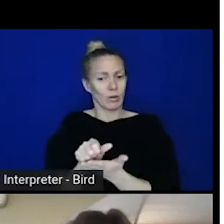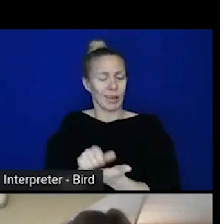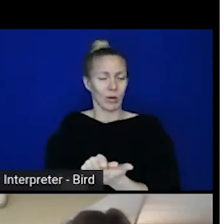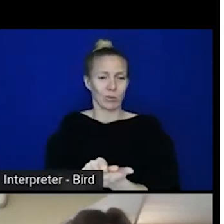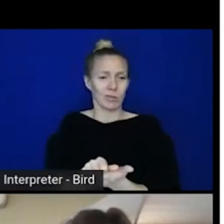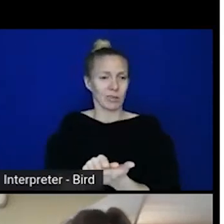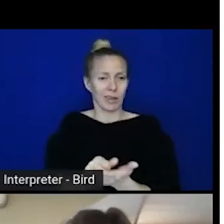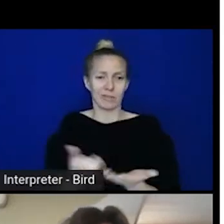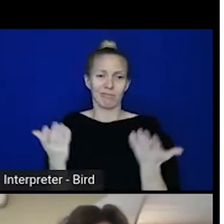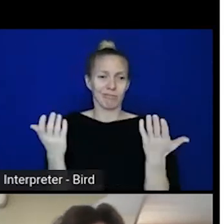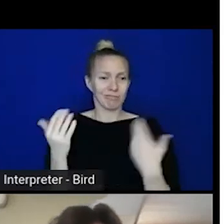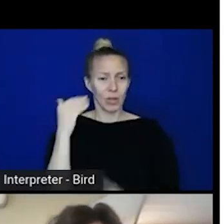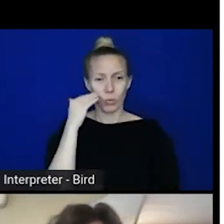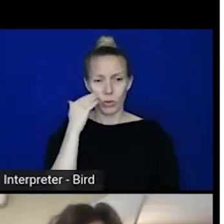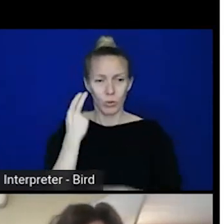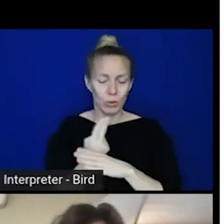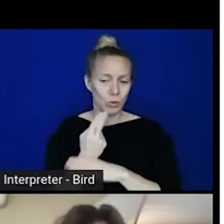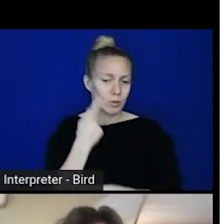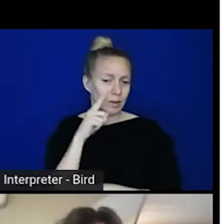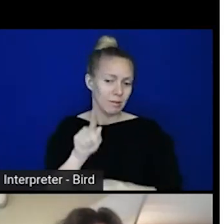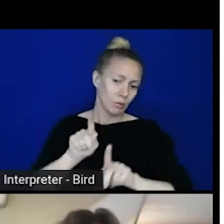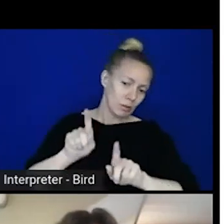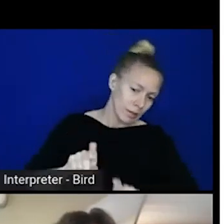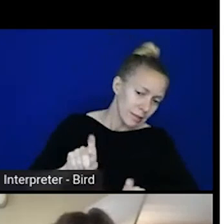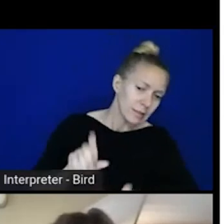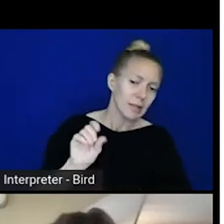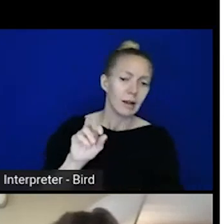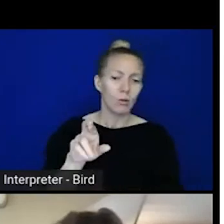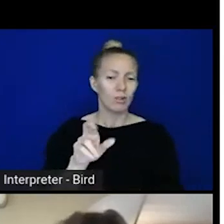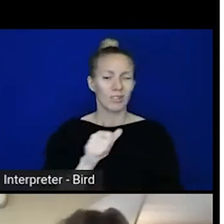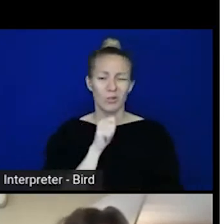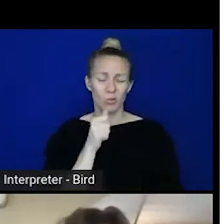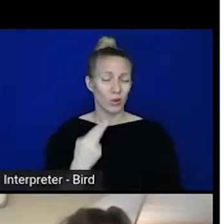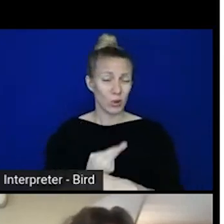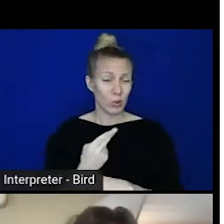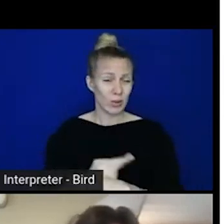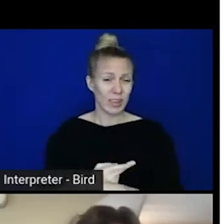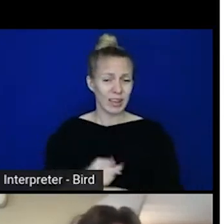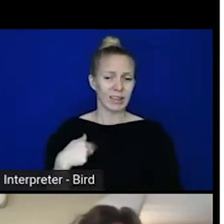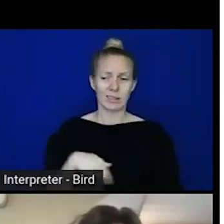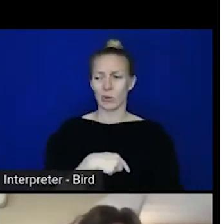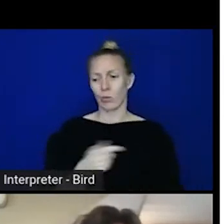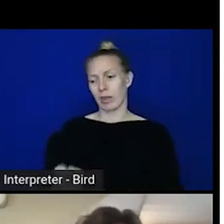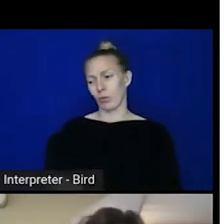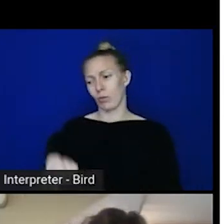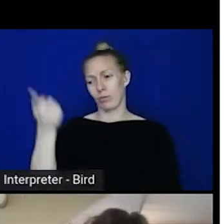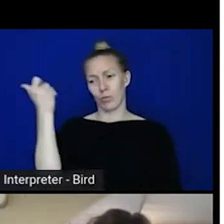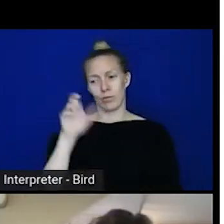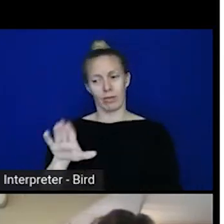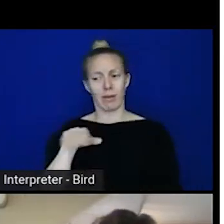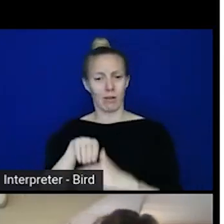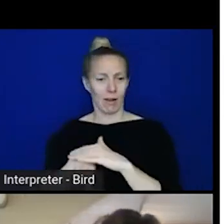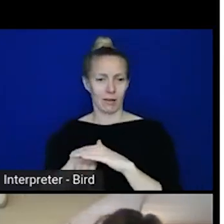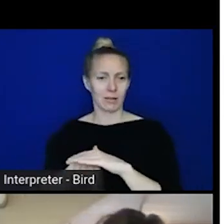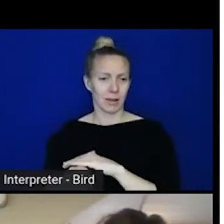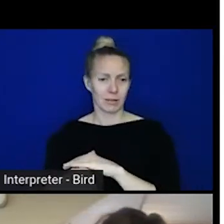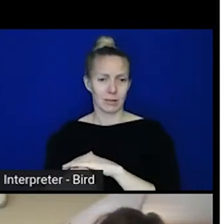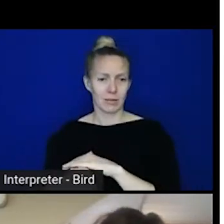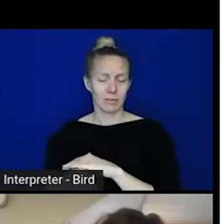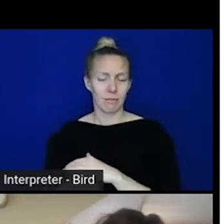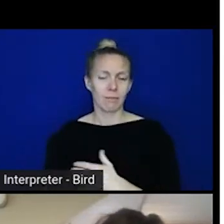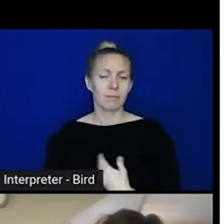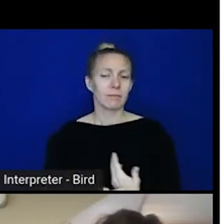knew were testing accounts or weren't in use anymore, and just sort of remove their access to the bucket just to